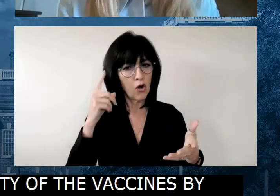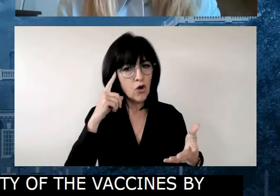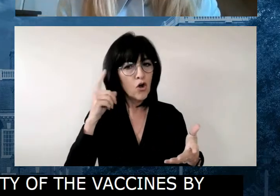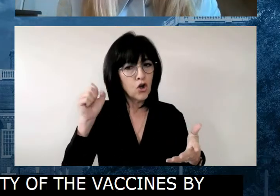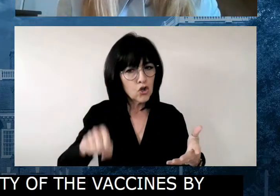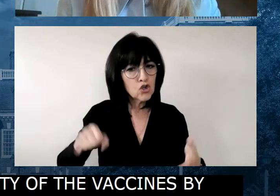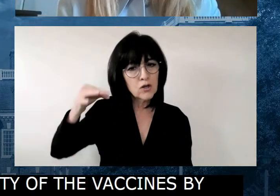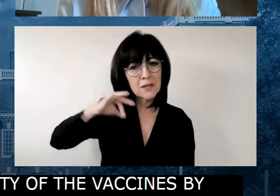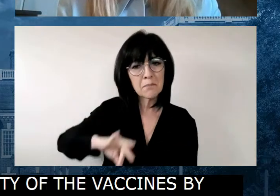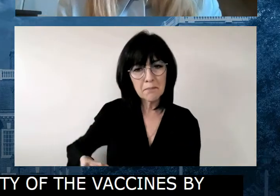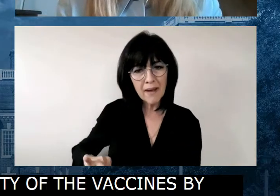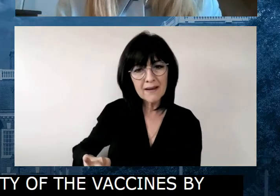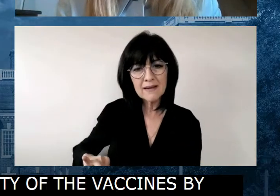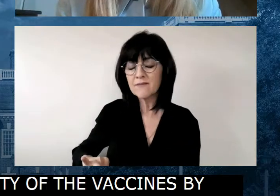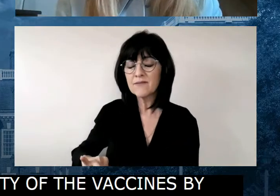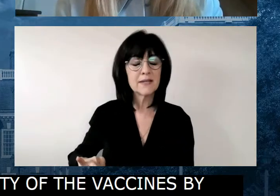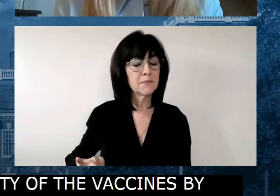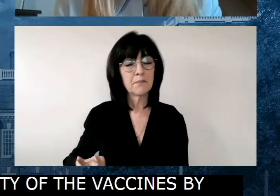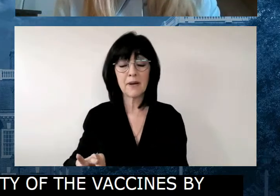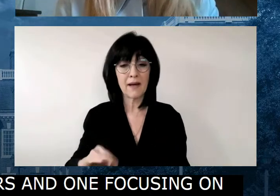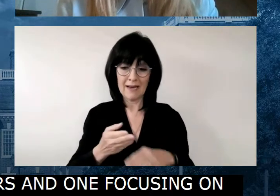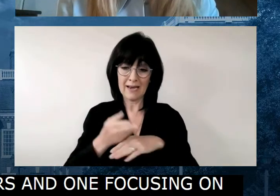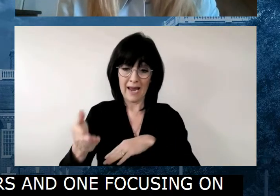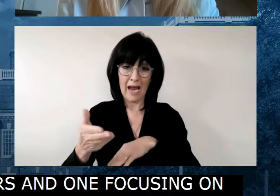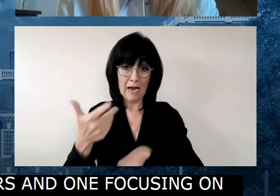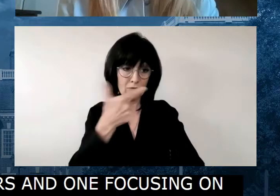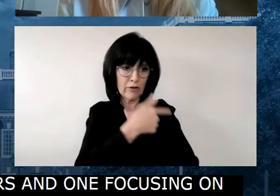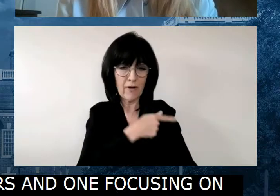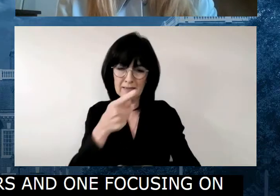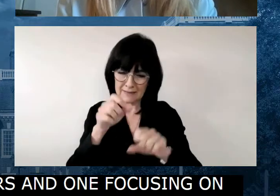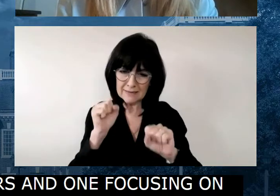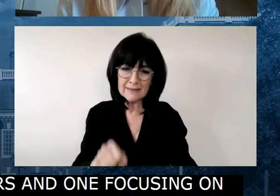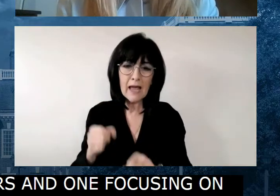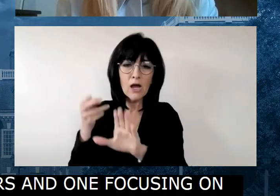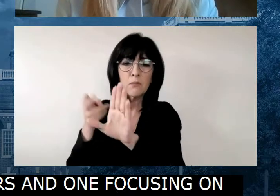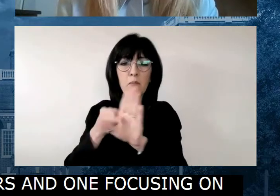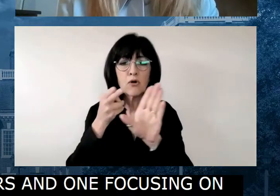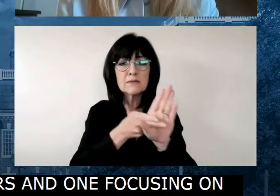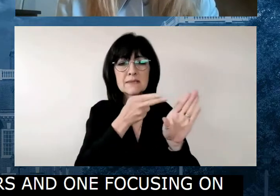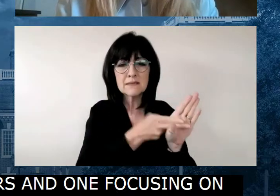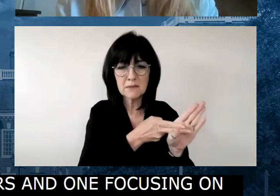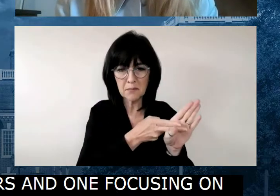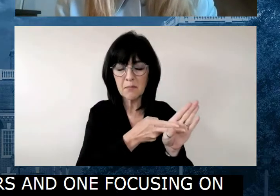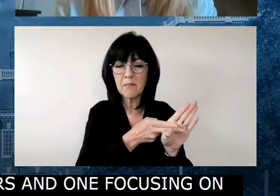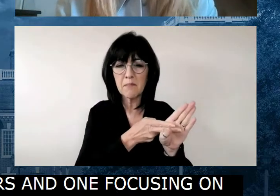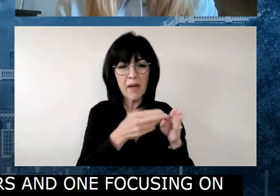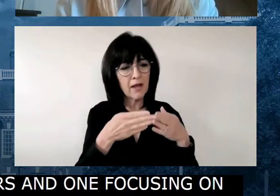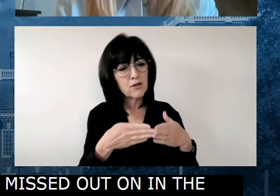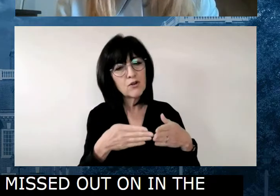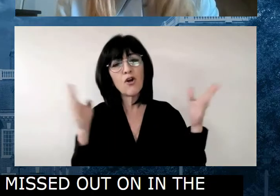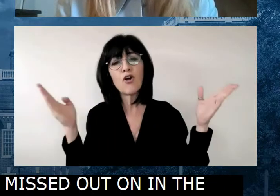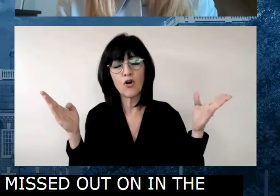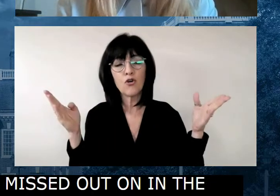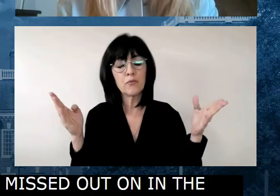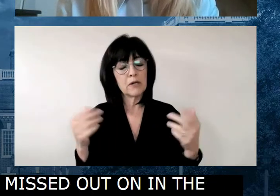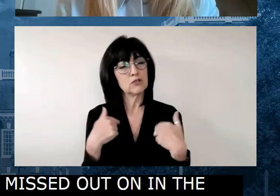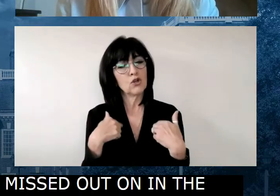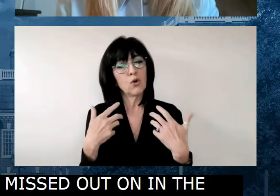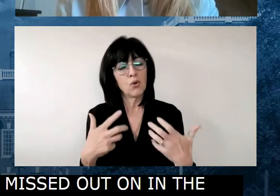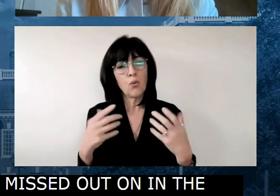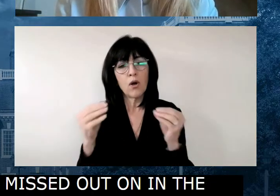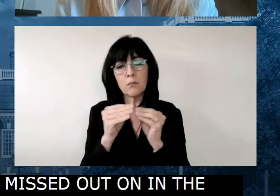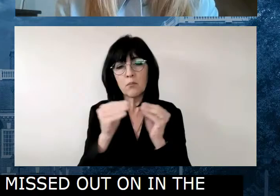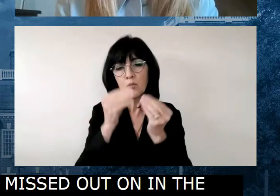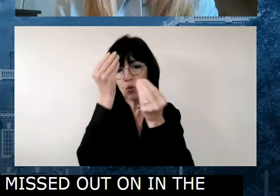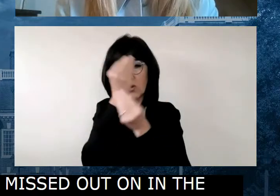in once vaccinated. So we're going to continue to get information out there as best as possible,